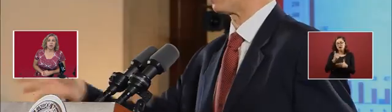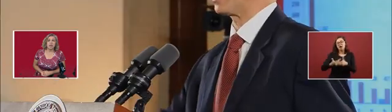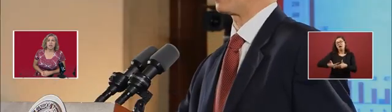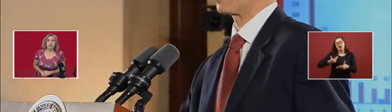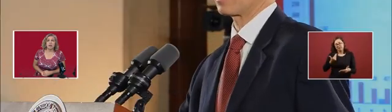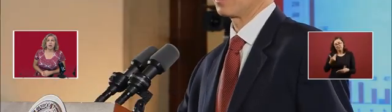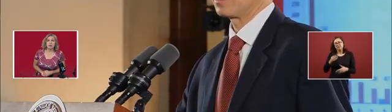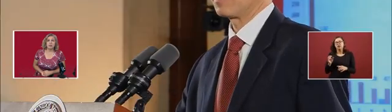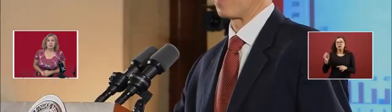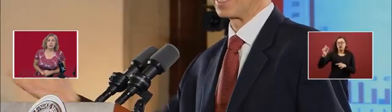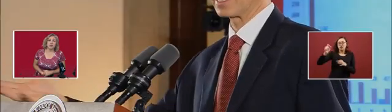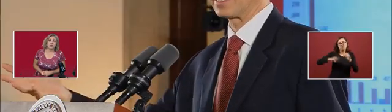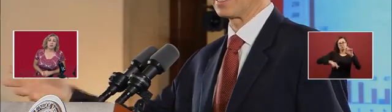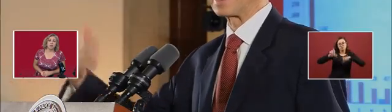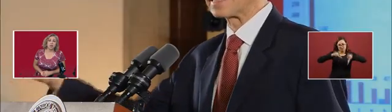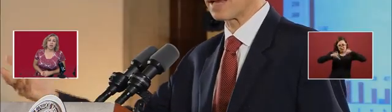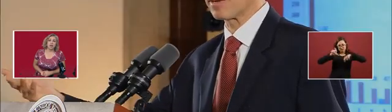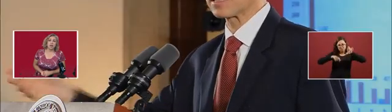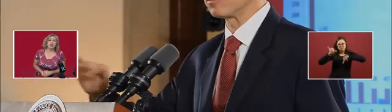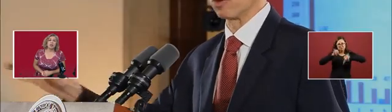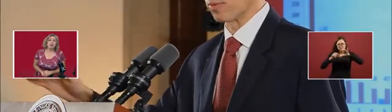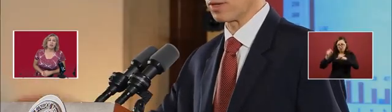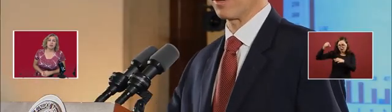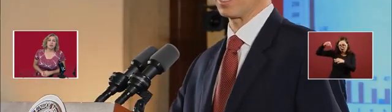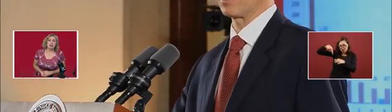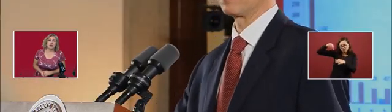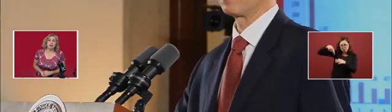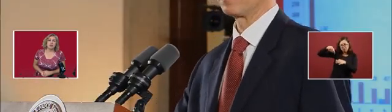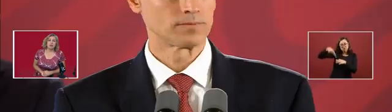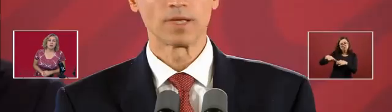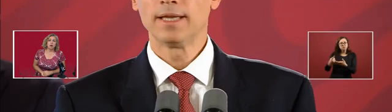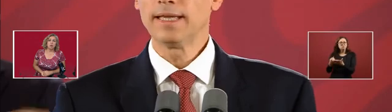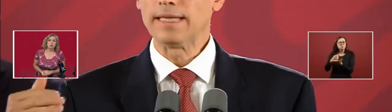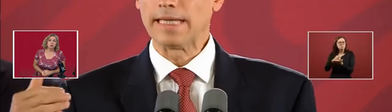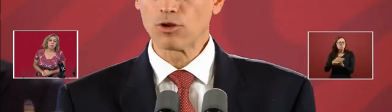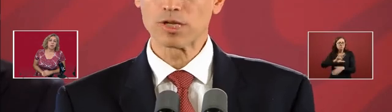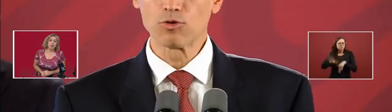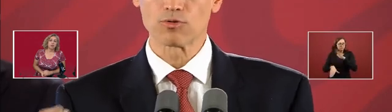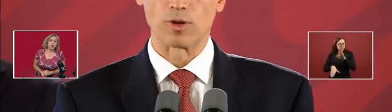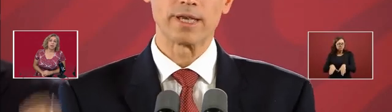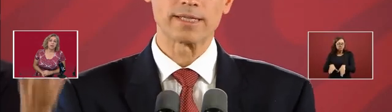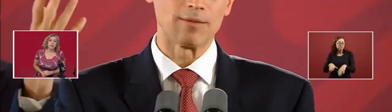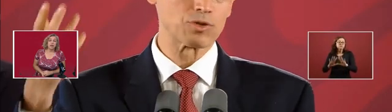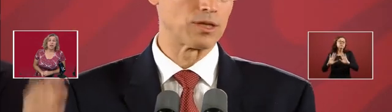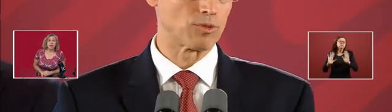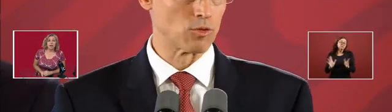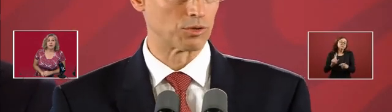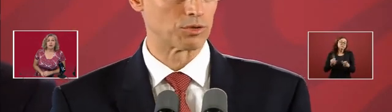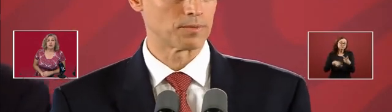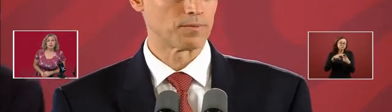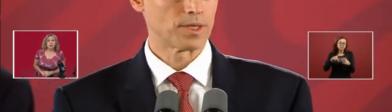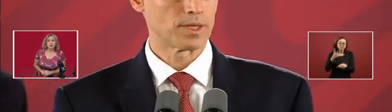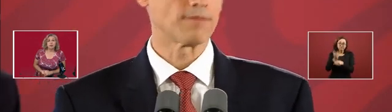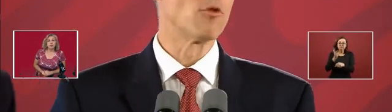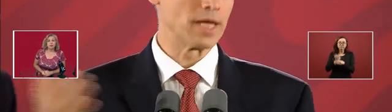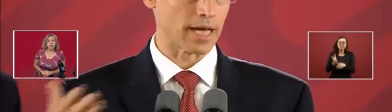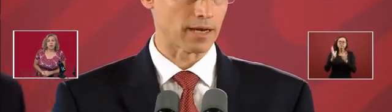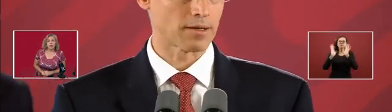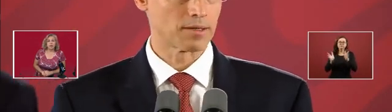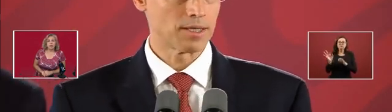the insecticides for mosquitoes. But there's two parts. One is controlling that the mosquito not be